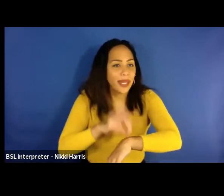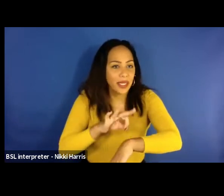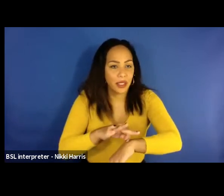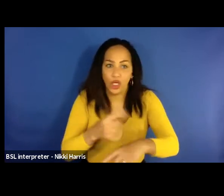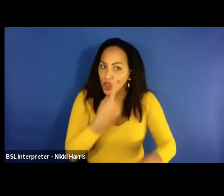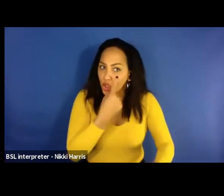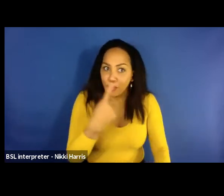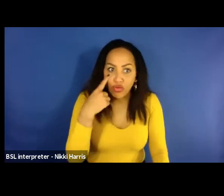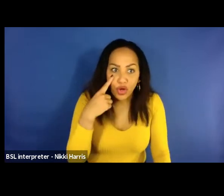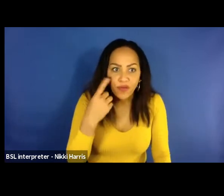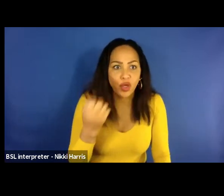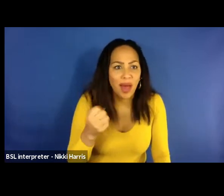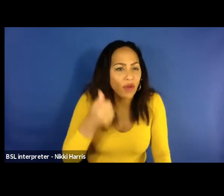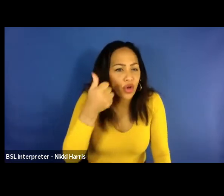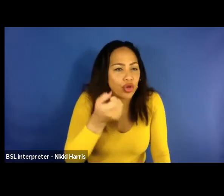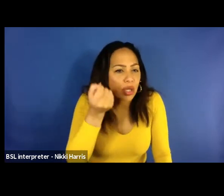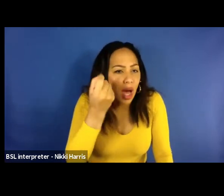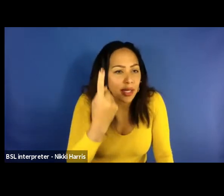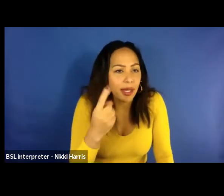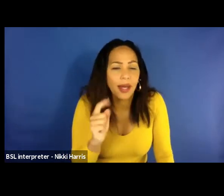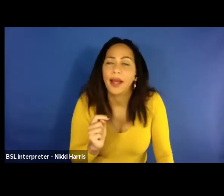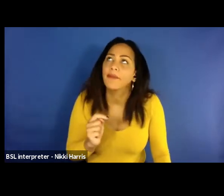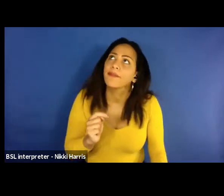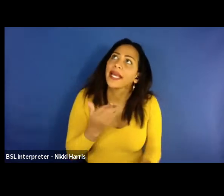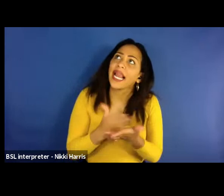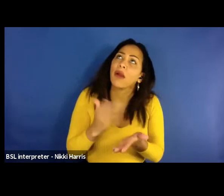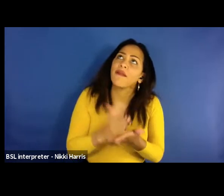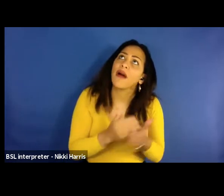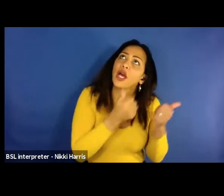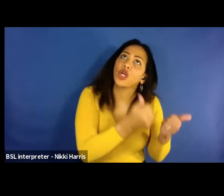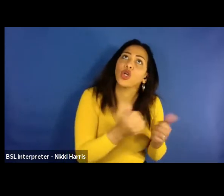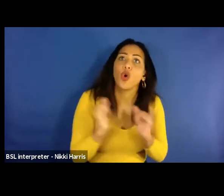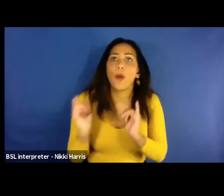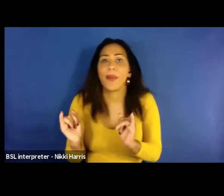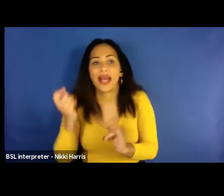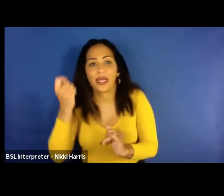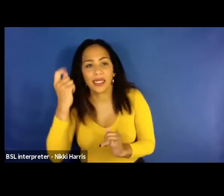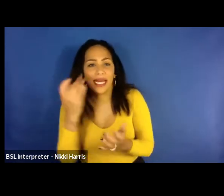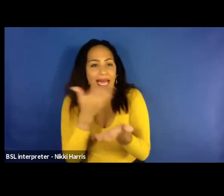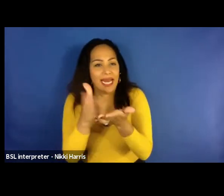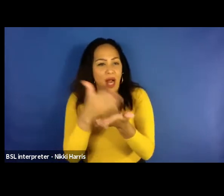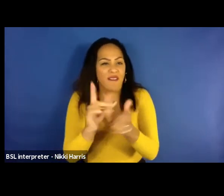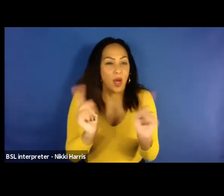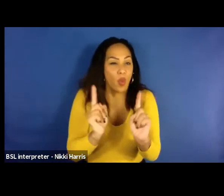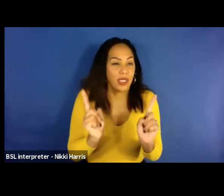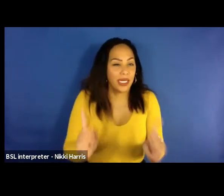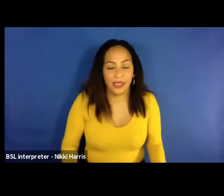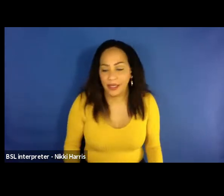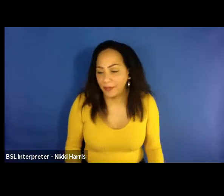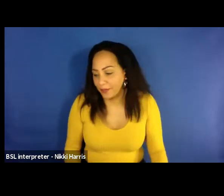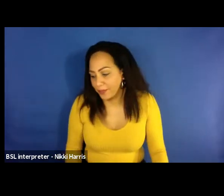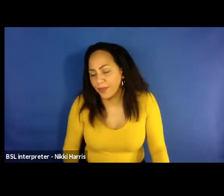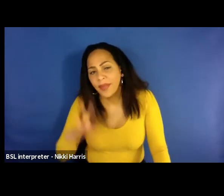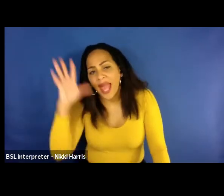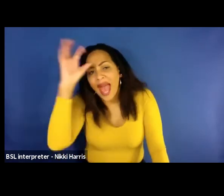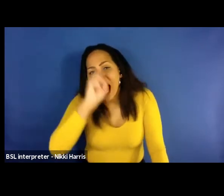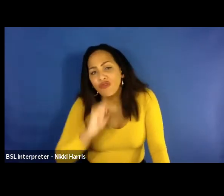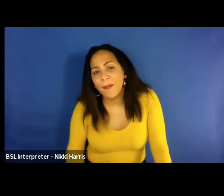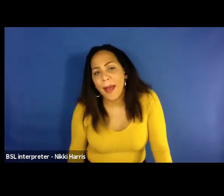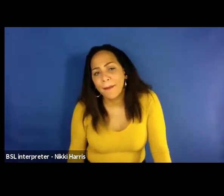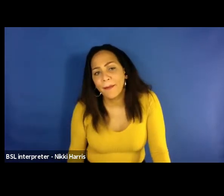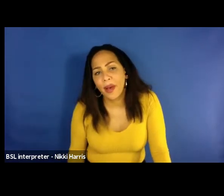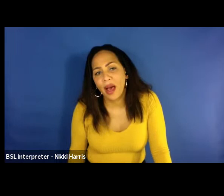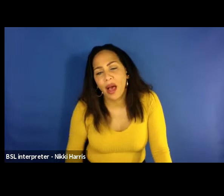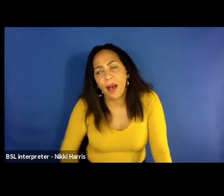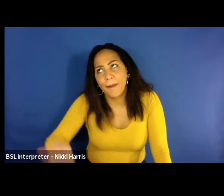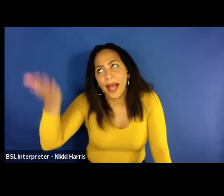a good idea. And just to clarify what a good or a bad idea is, right? So I remember back in the day watching